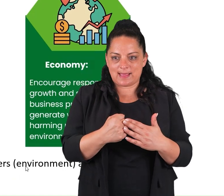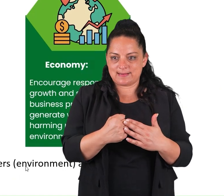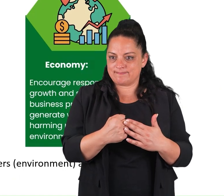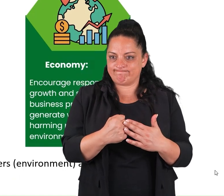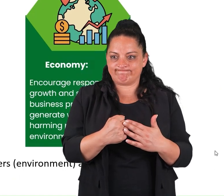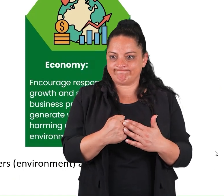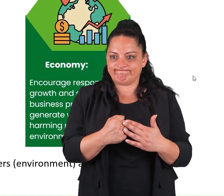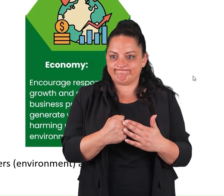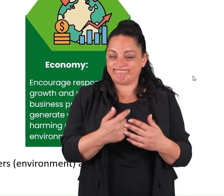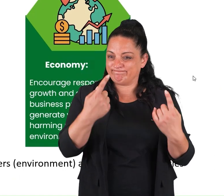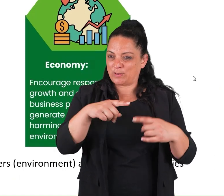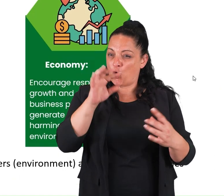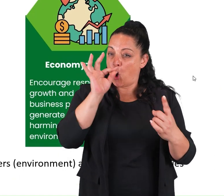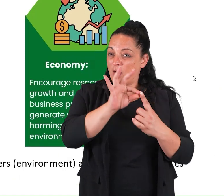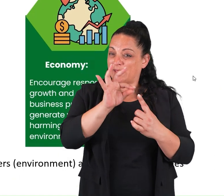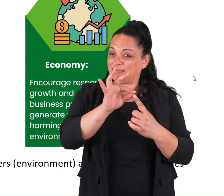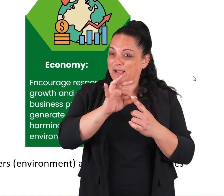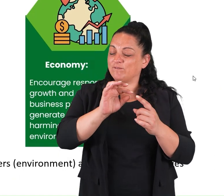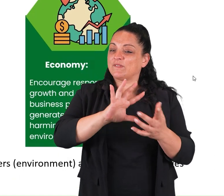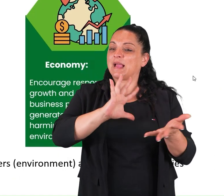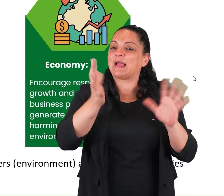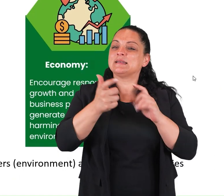this example here is an